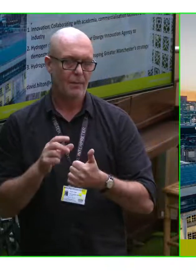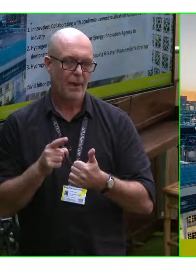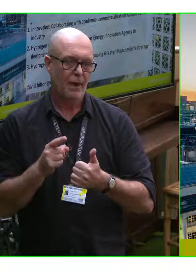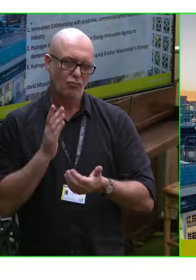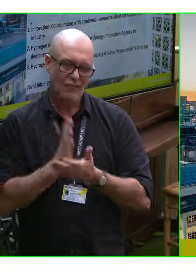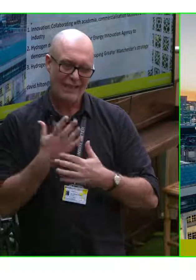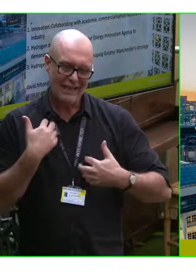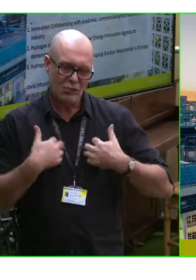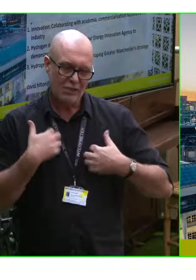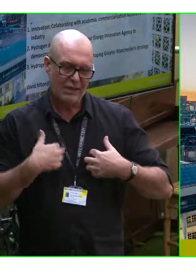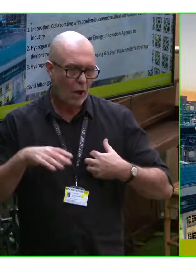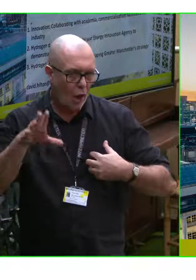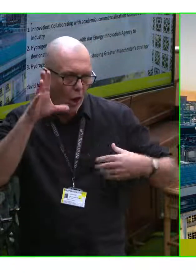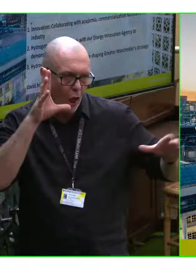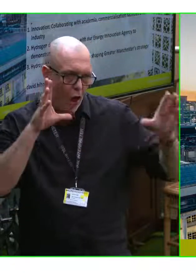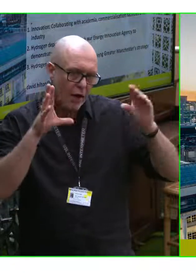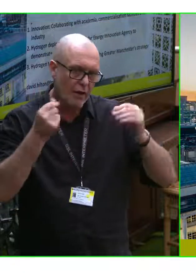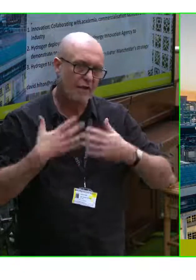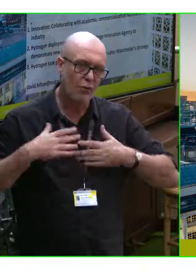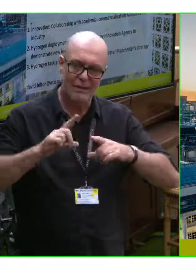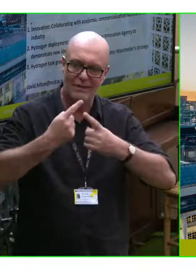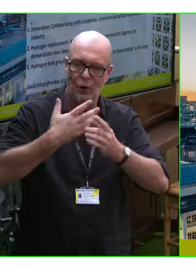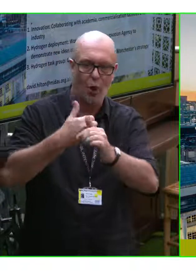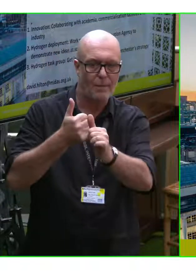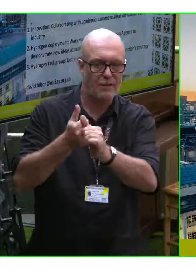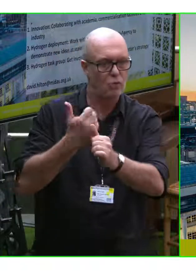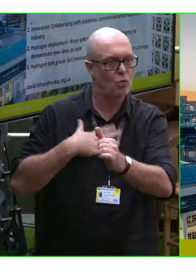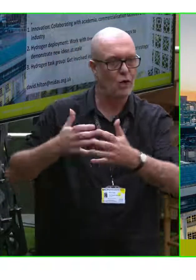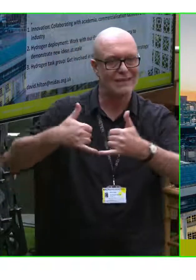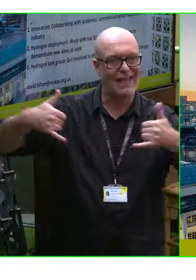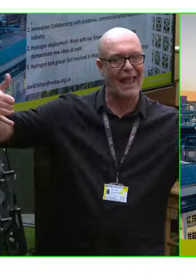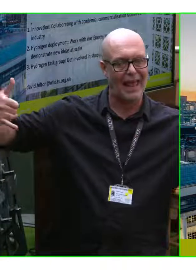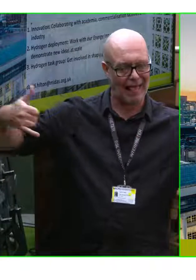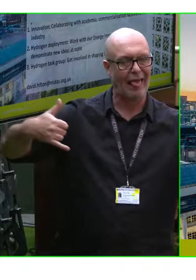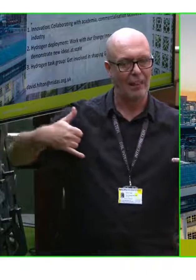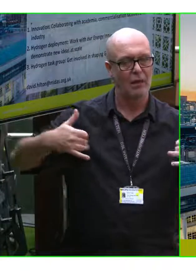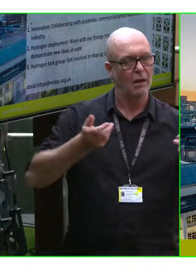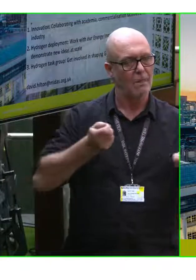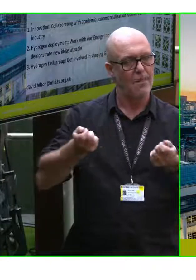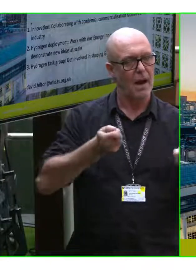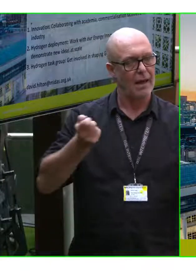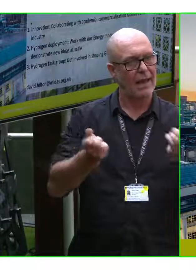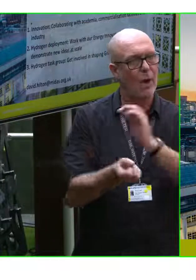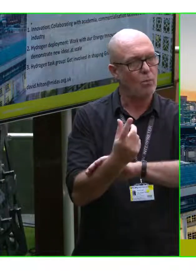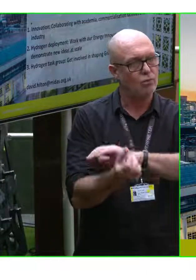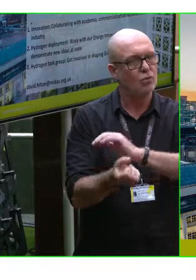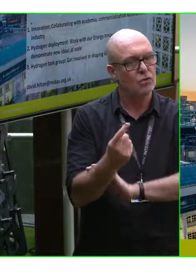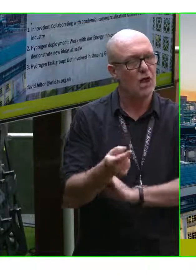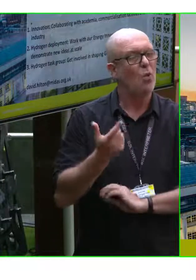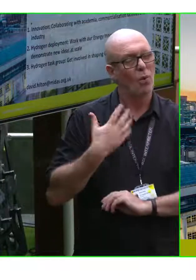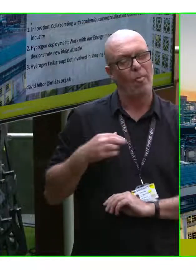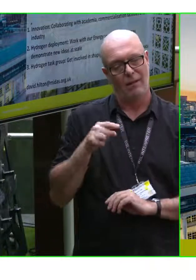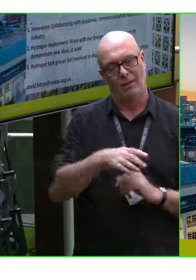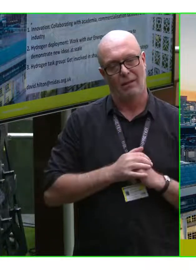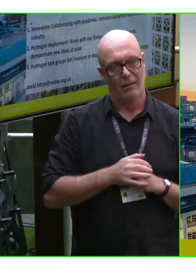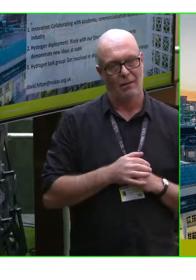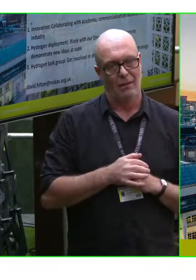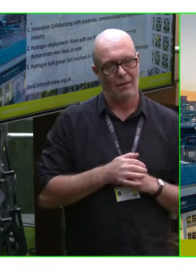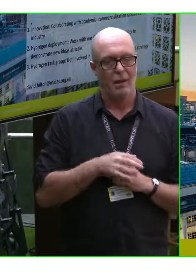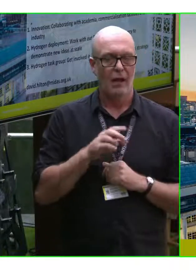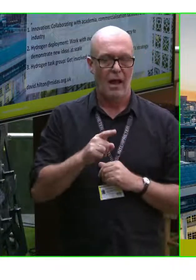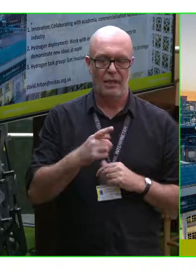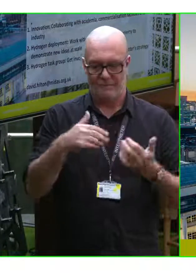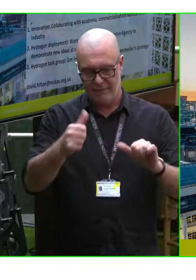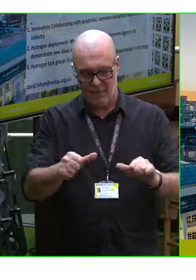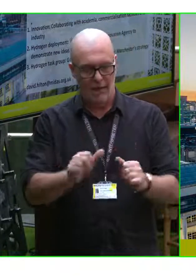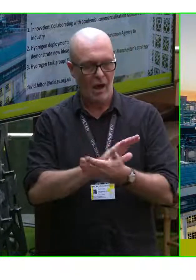interested in learning from those companies that are looking at scale, so that market opportunity, because that's what our ambition is to do. And finally, that hydrogen task